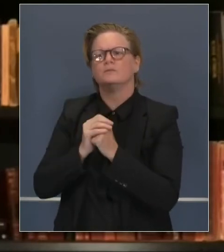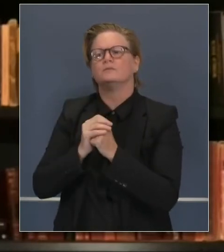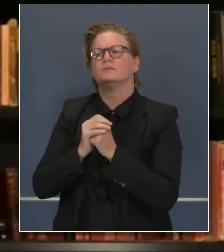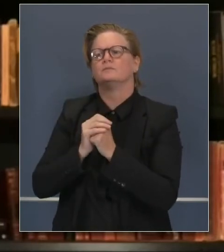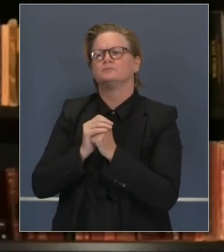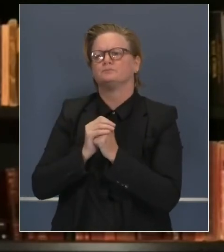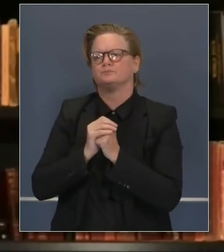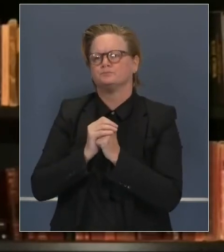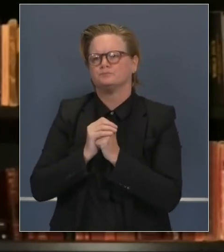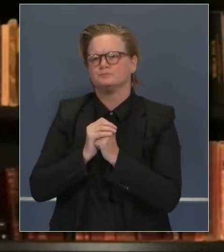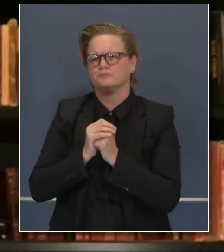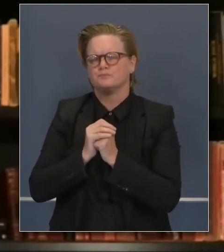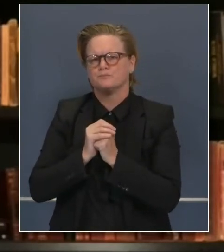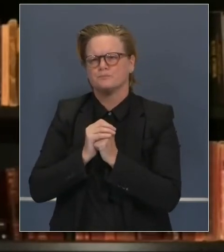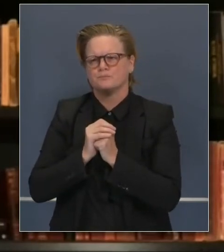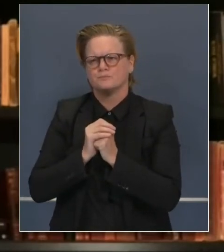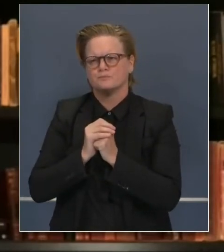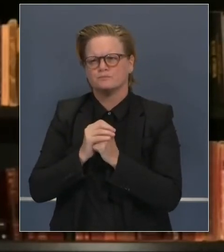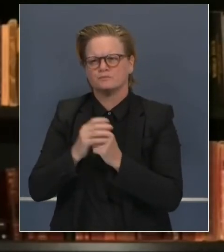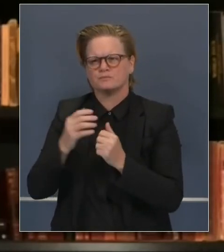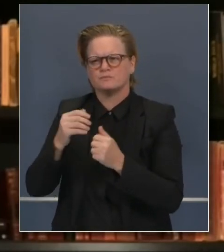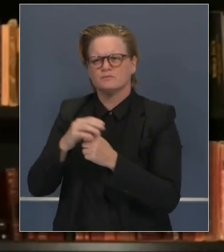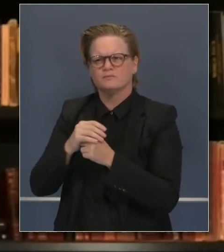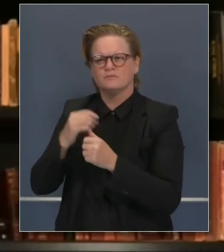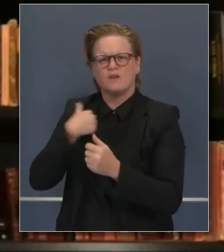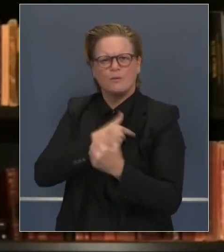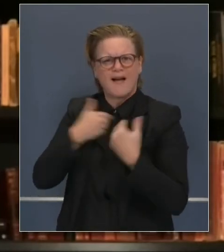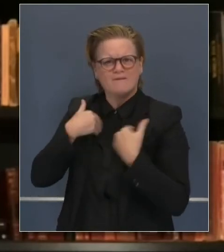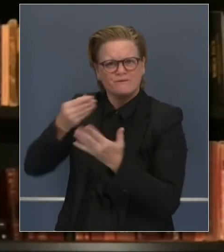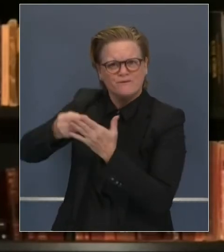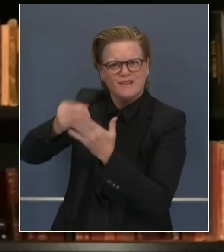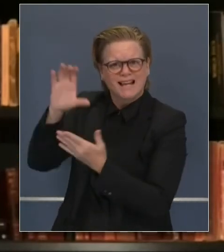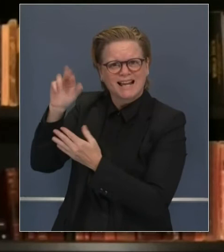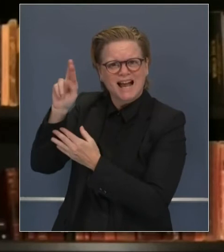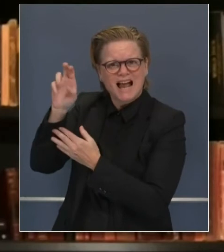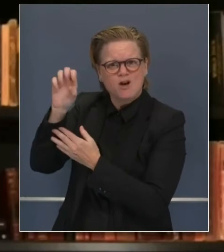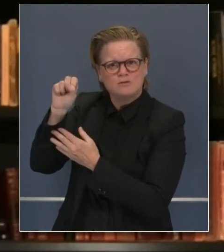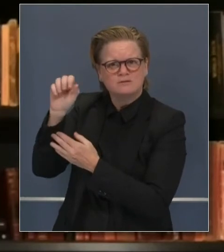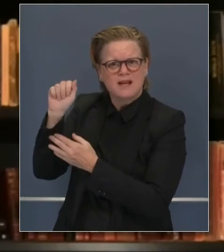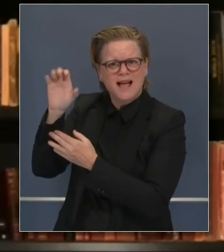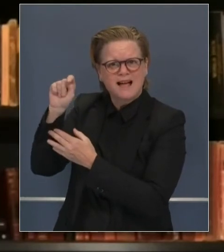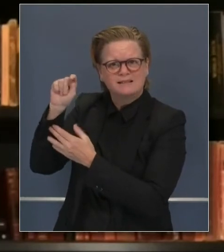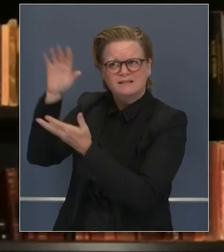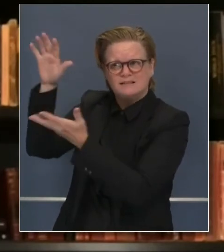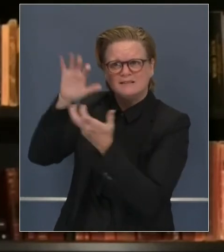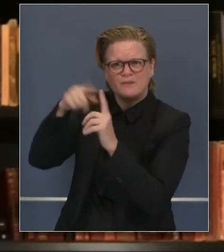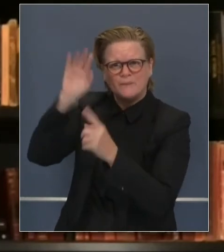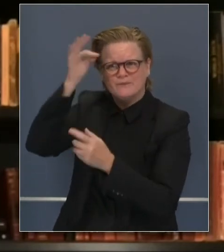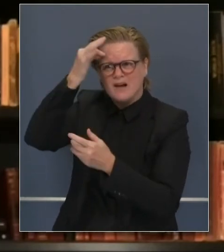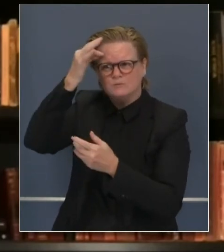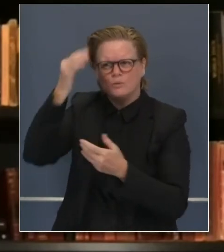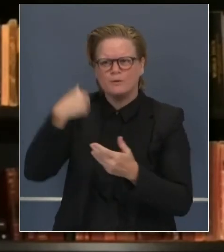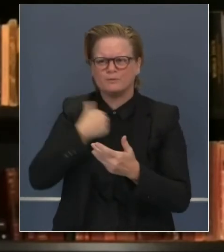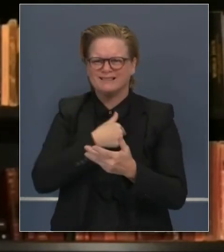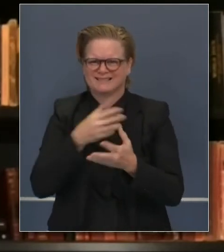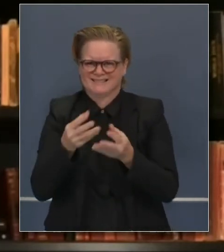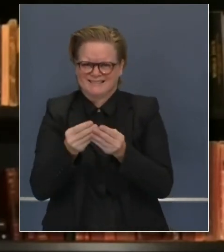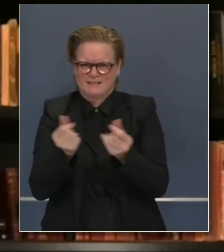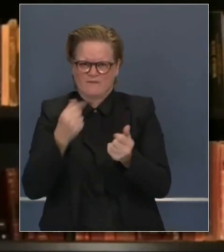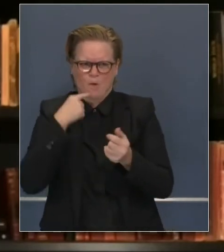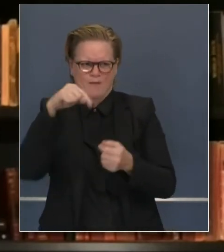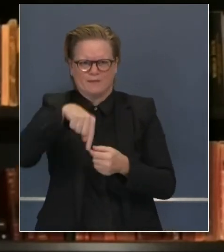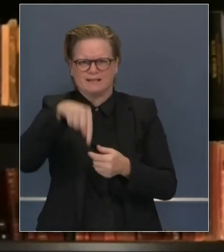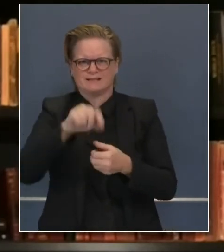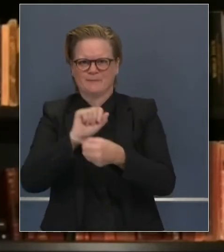Act dollars. We have dollars that were set aside specifically to address this pandemic. And we made the point, if you're